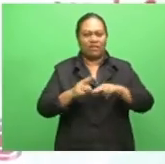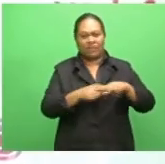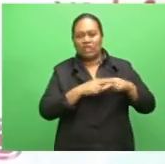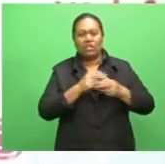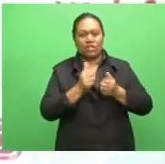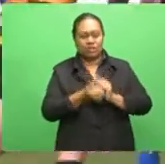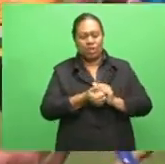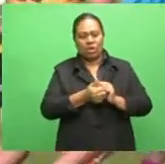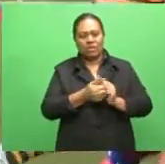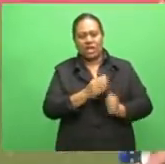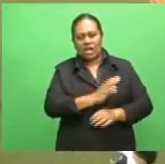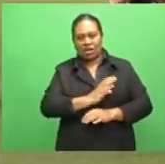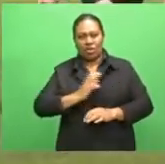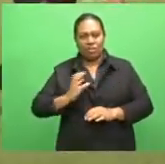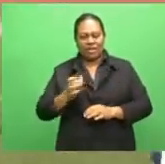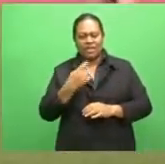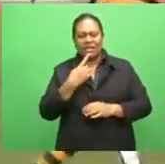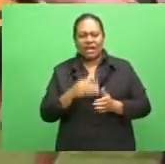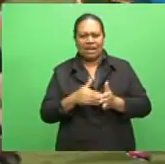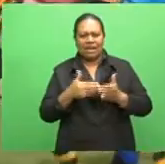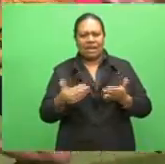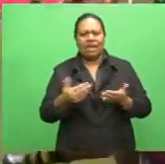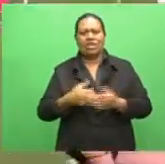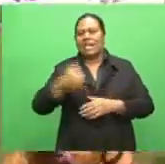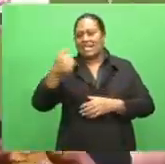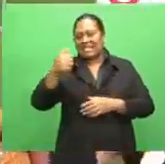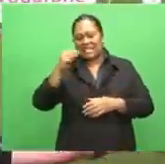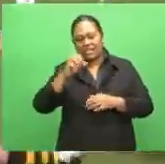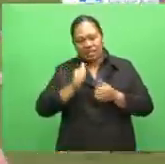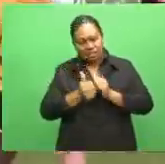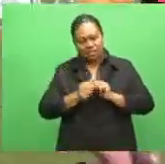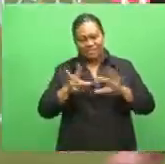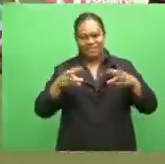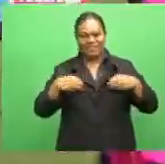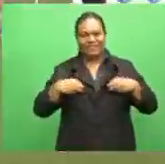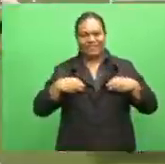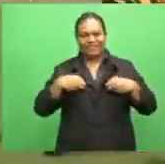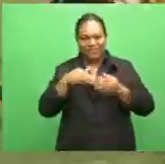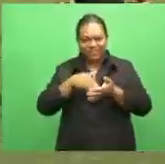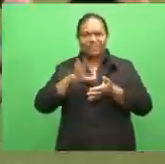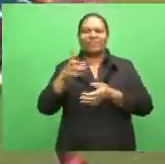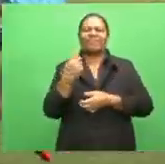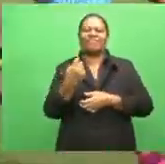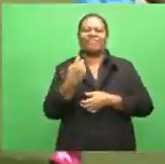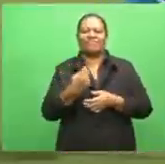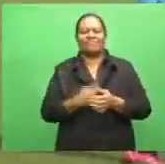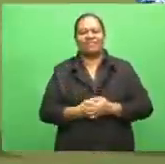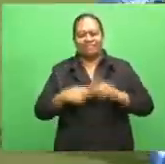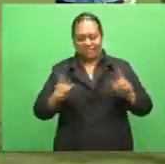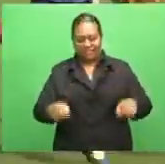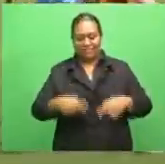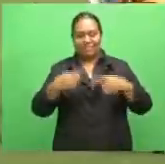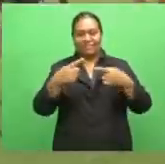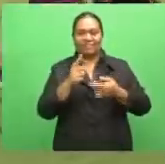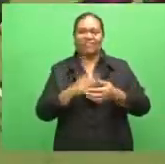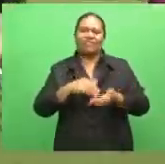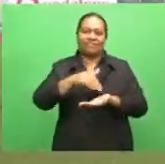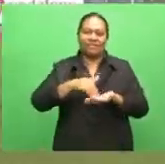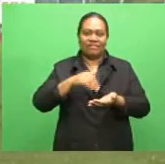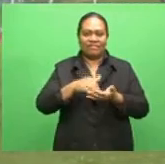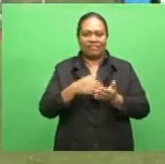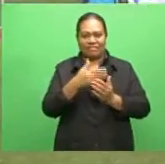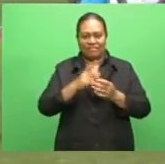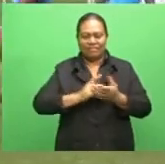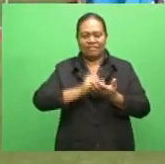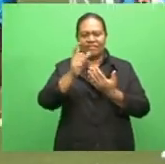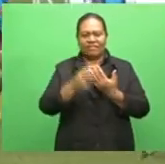Sports Commission that they are one of 6 sports that will receive accreditation soon. The first competition on the FNRL calendar is